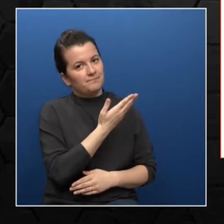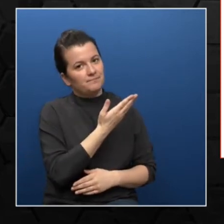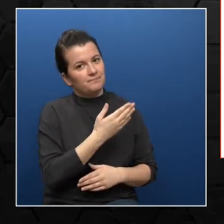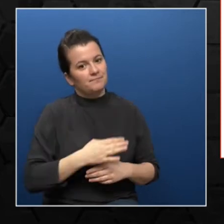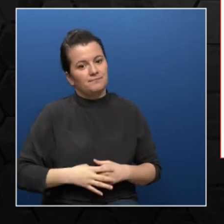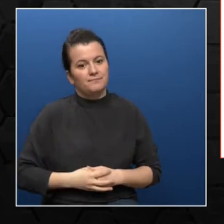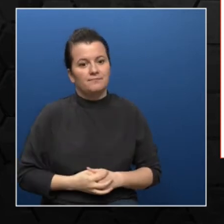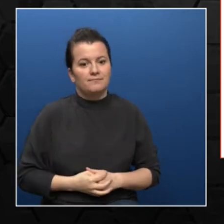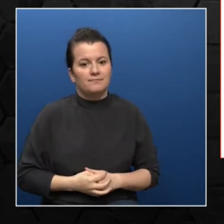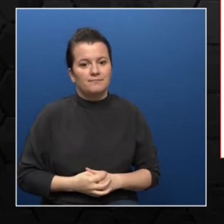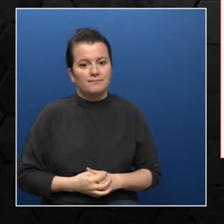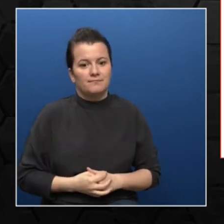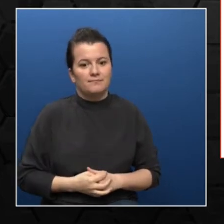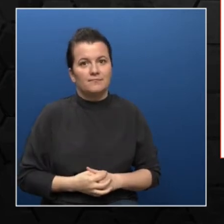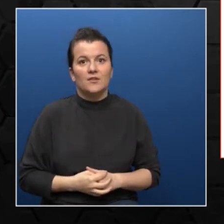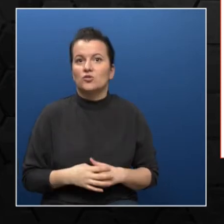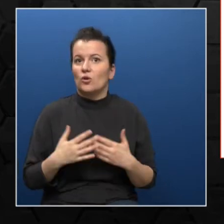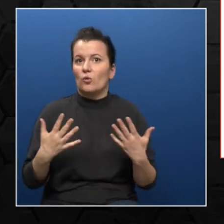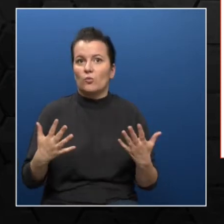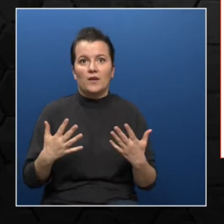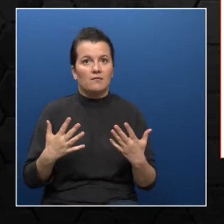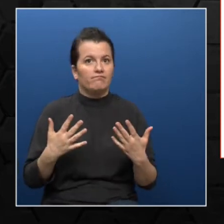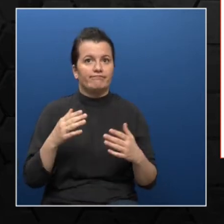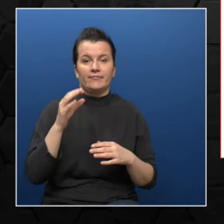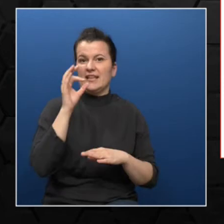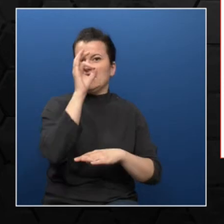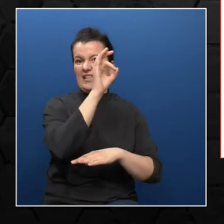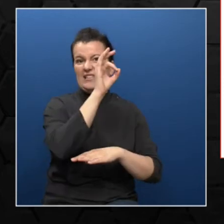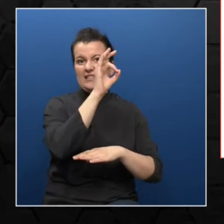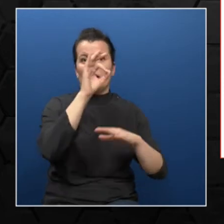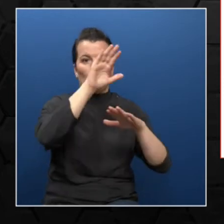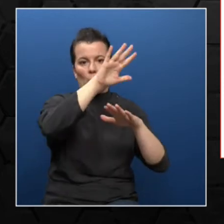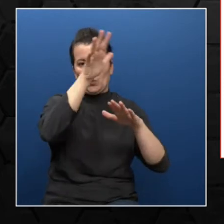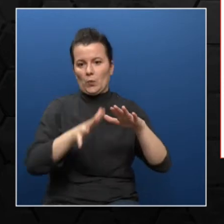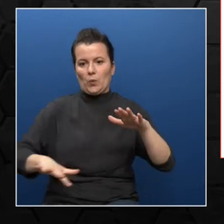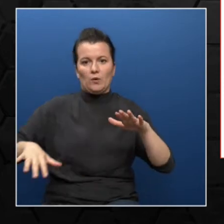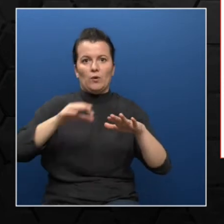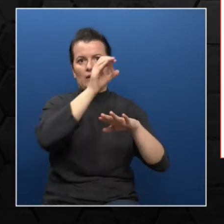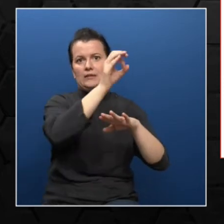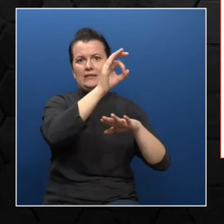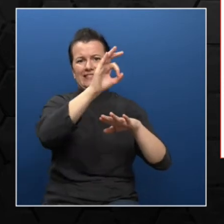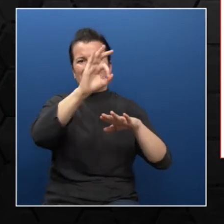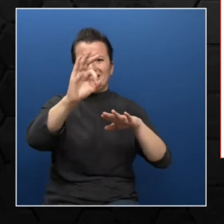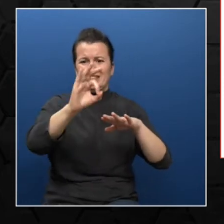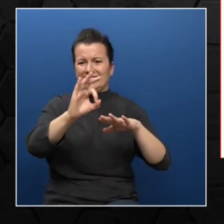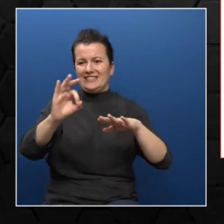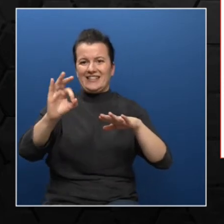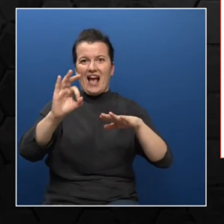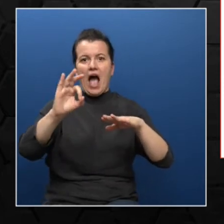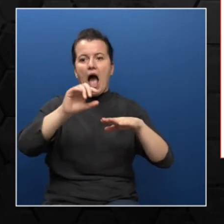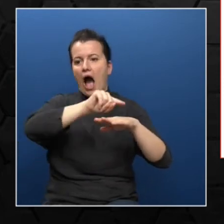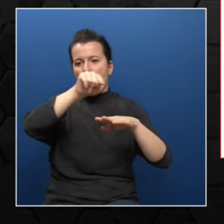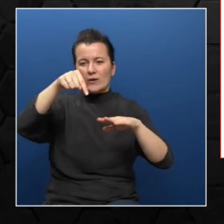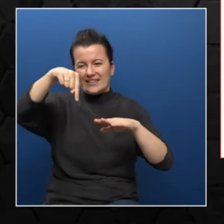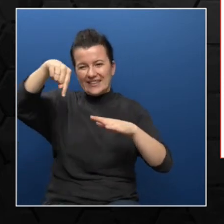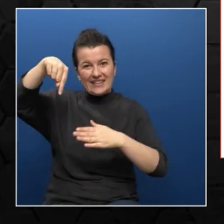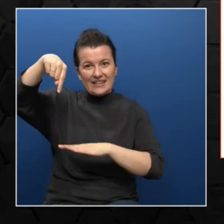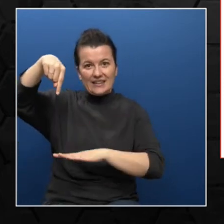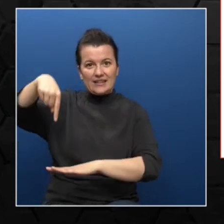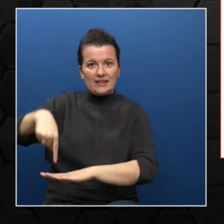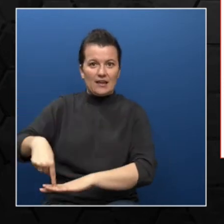when we randomly start, we try to find our way through the terrain, and we need to now find a way to get to the global